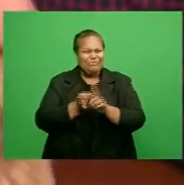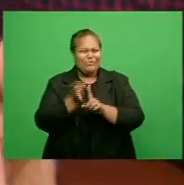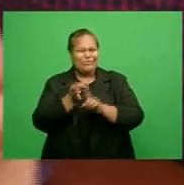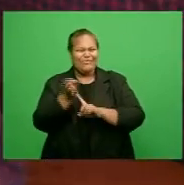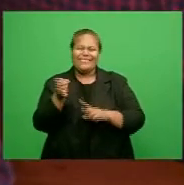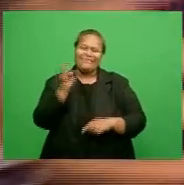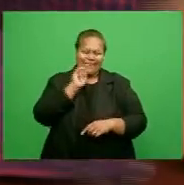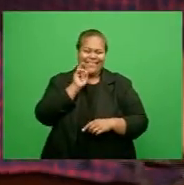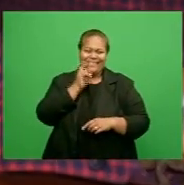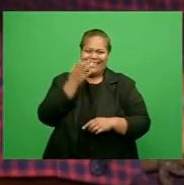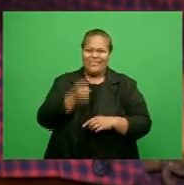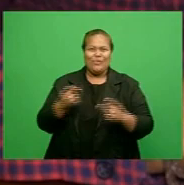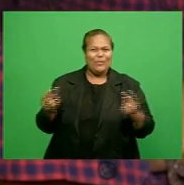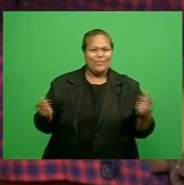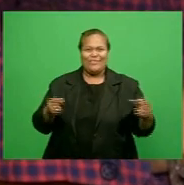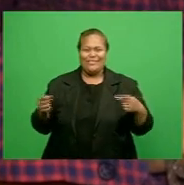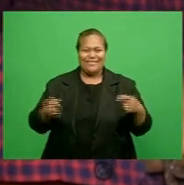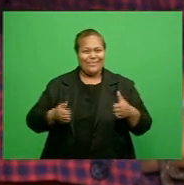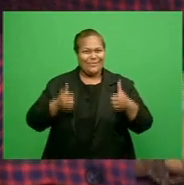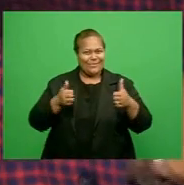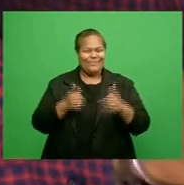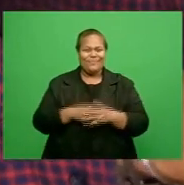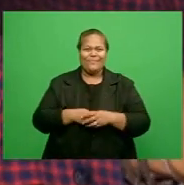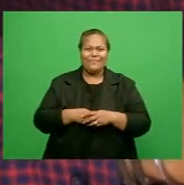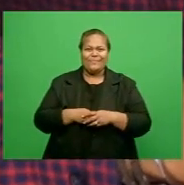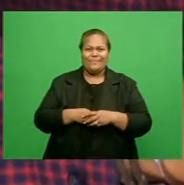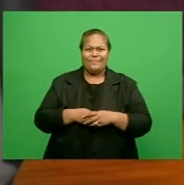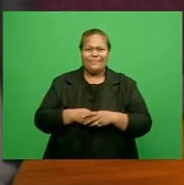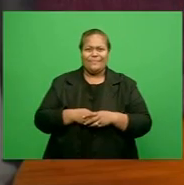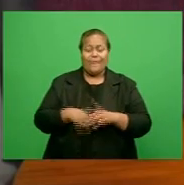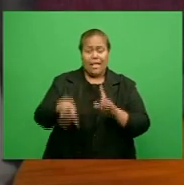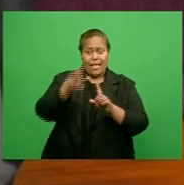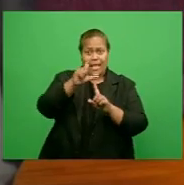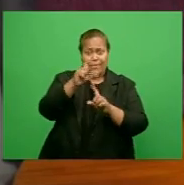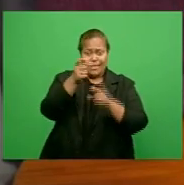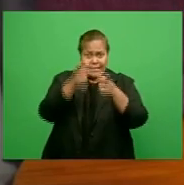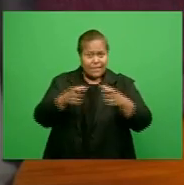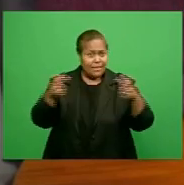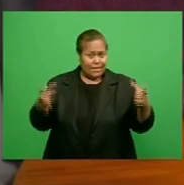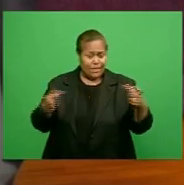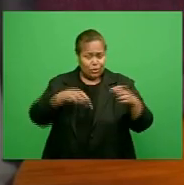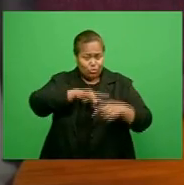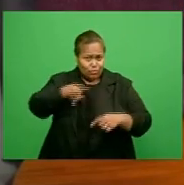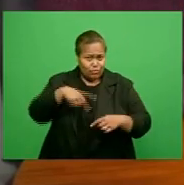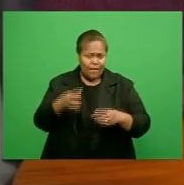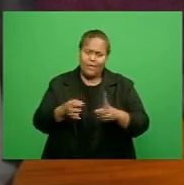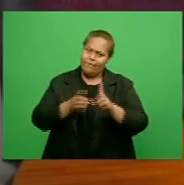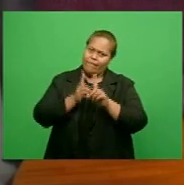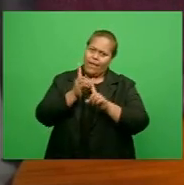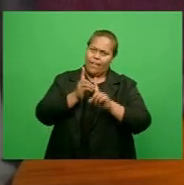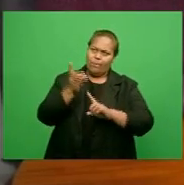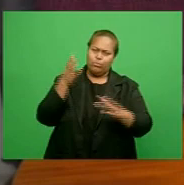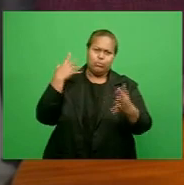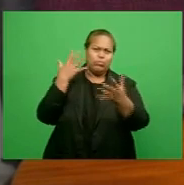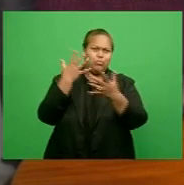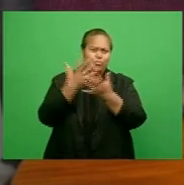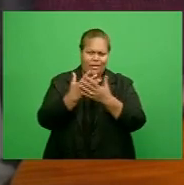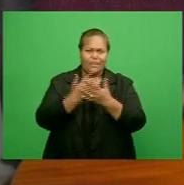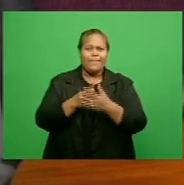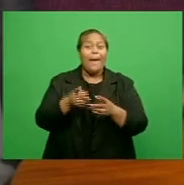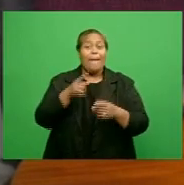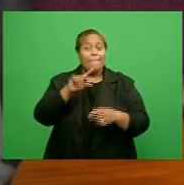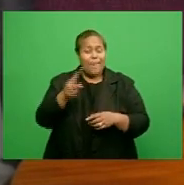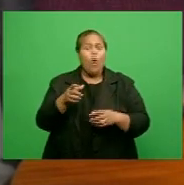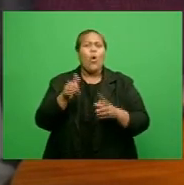competition. He adds not only has the capital city developed over the years, but the style of doing business has also